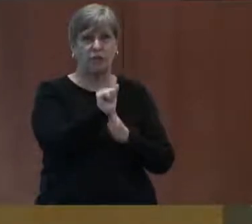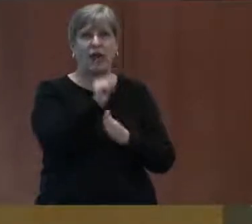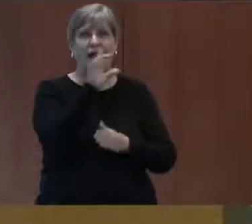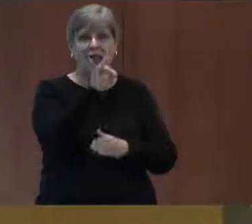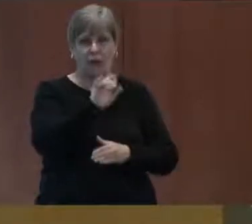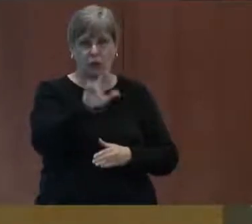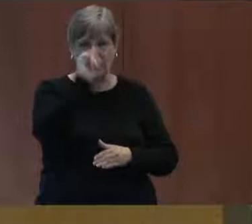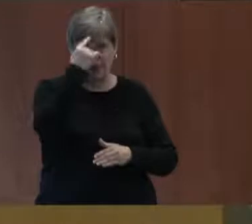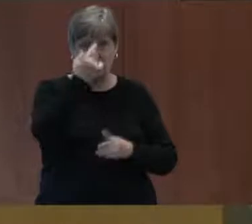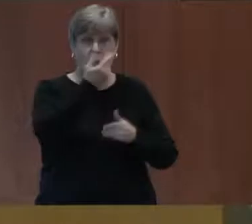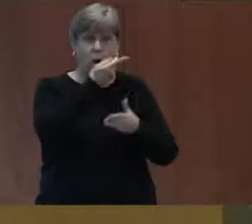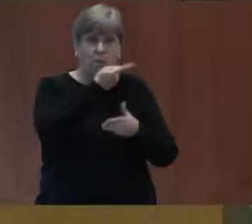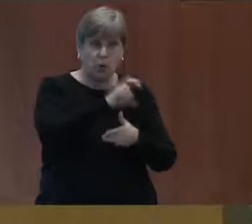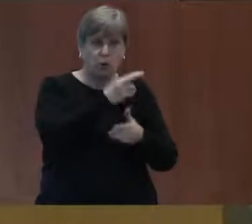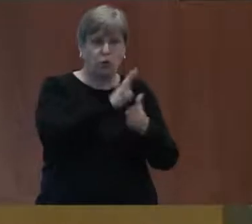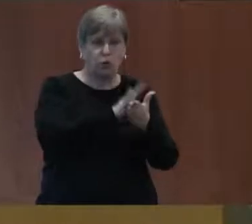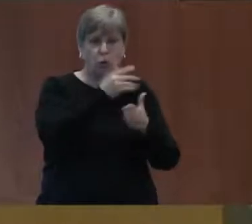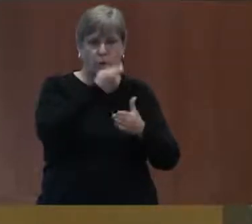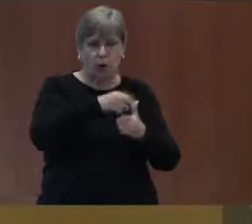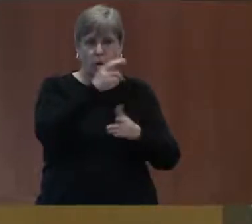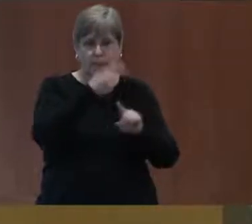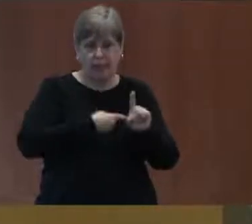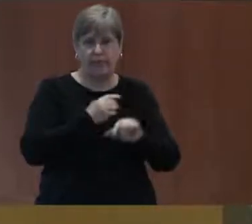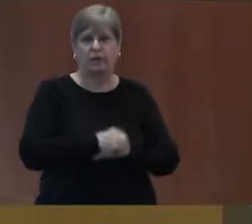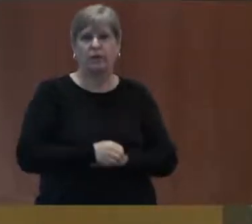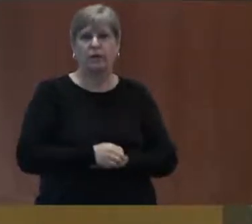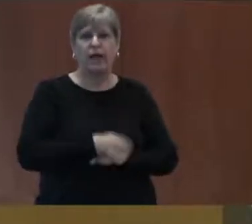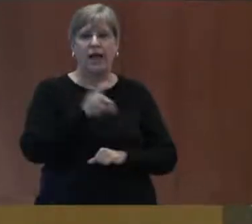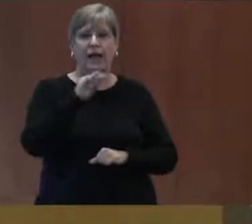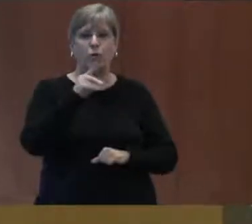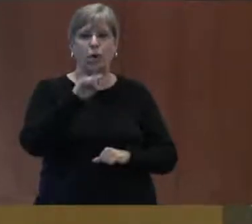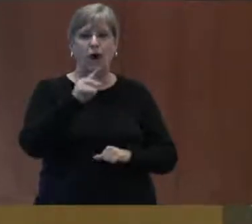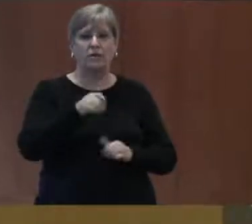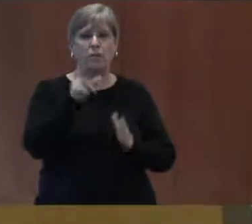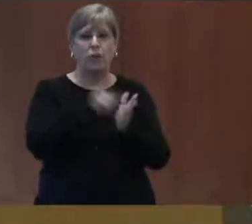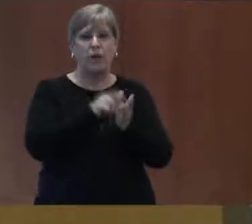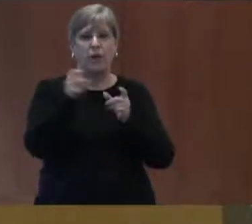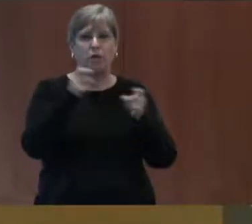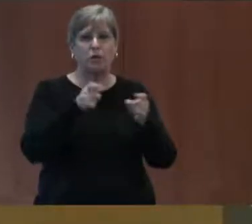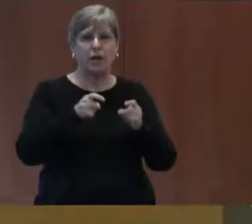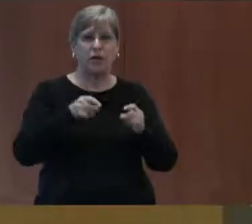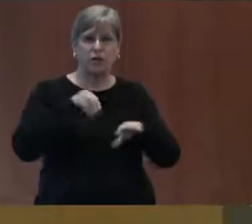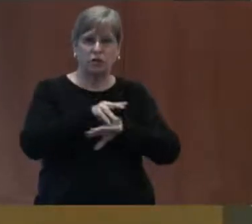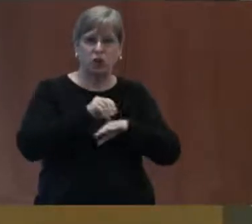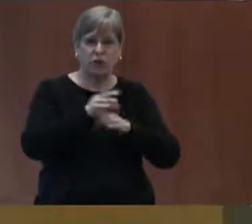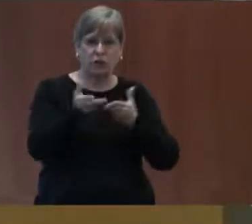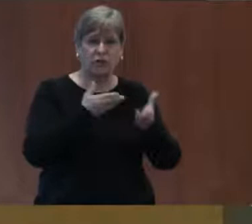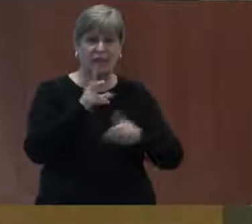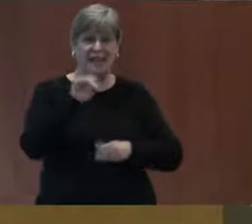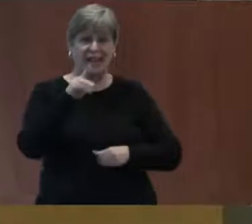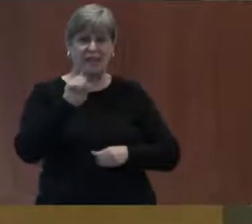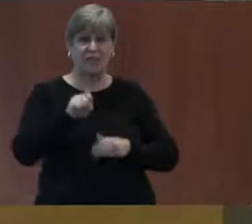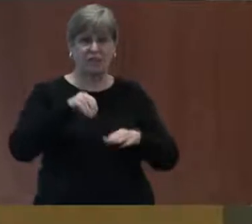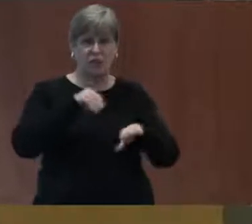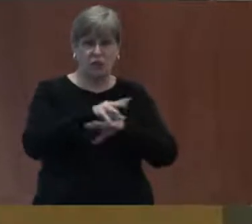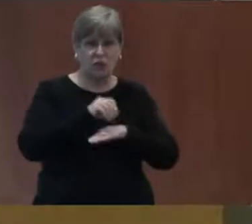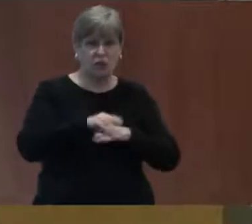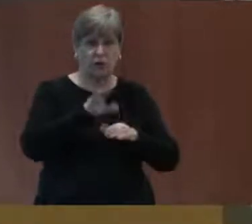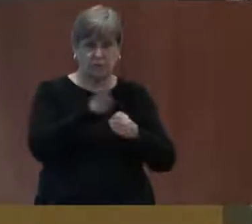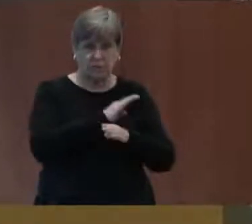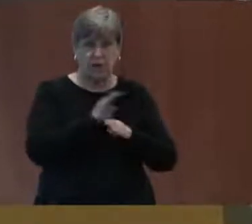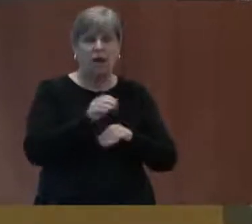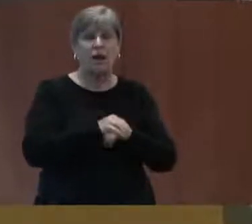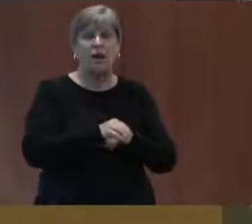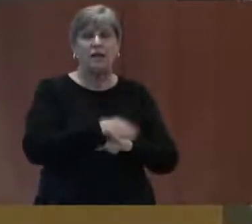$217.83 per school per month. Enterprise Print Management Consulting Services to Davis Consulting Corporation at a cost of